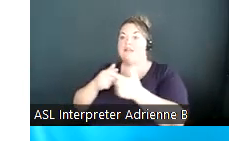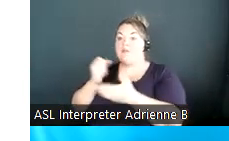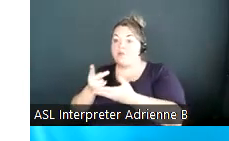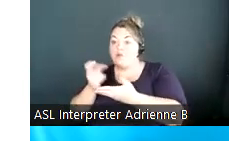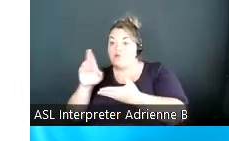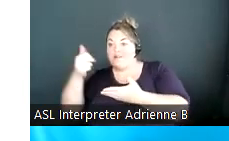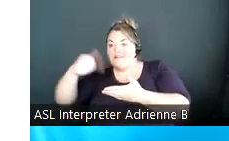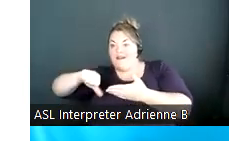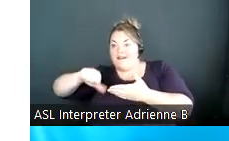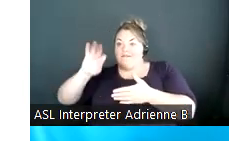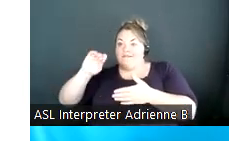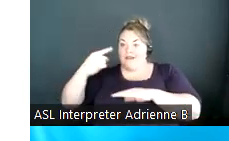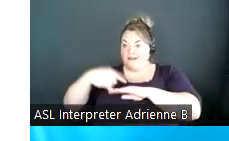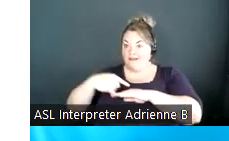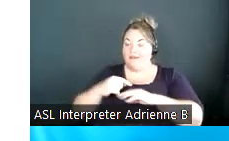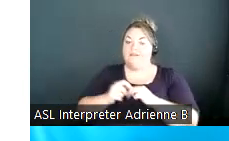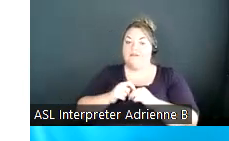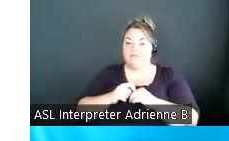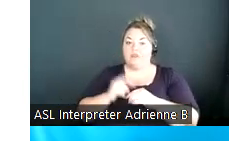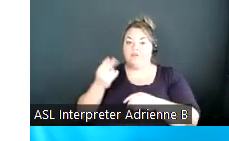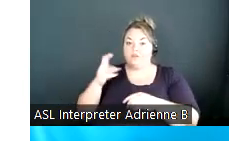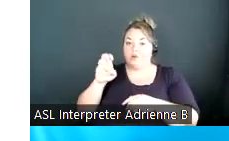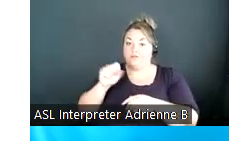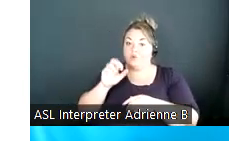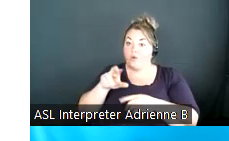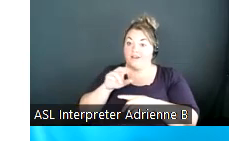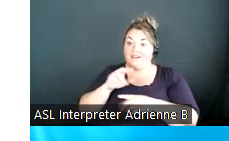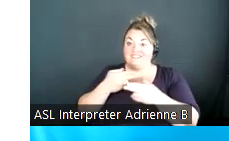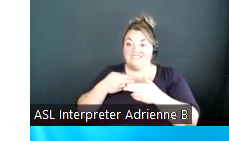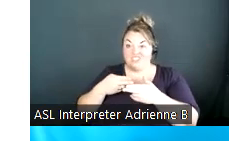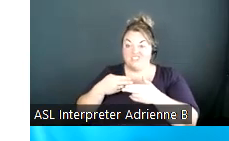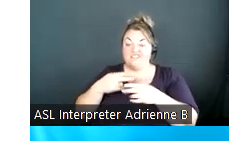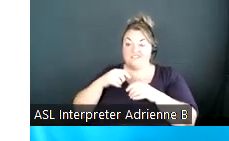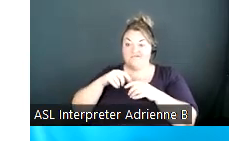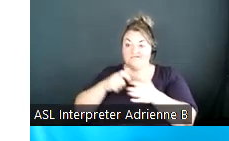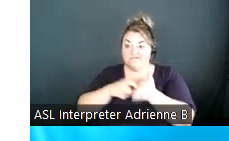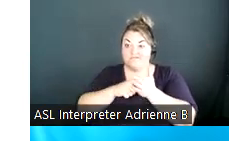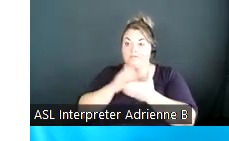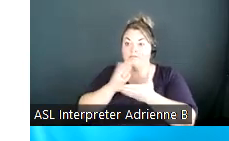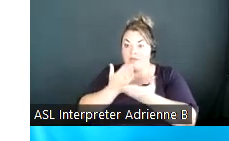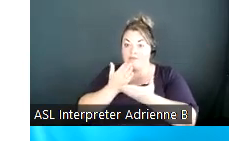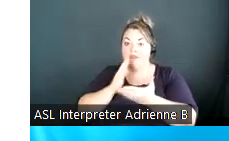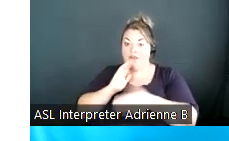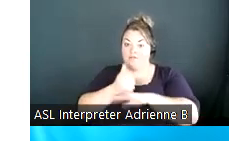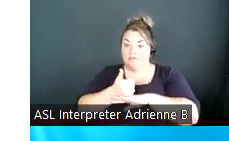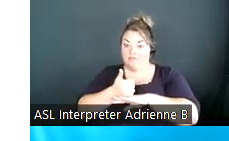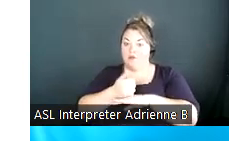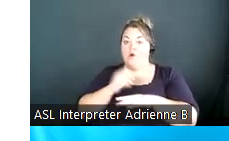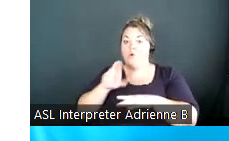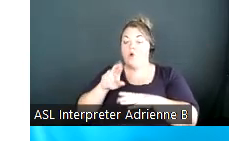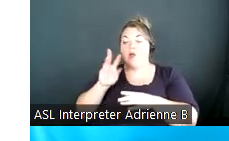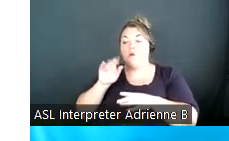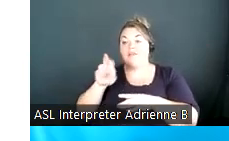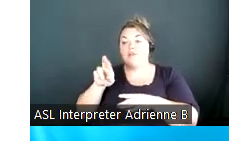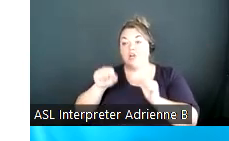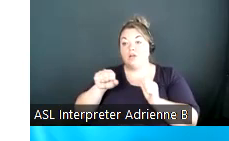days. Terms or conditions may be imposed on a waiver, and waiver may be revoked under circumstances described